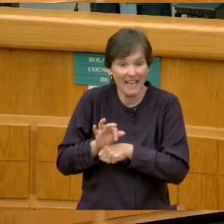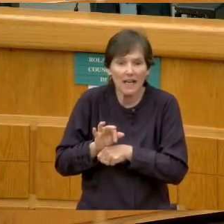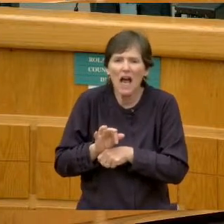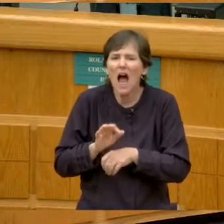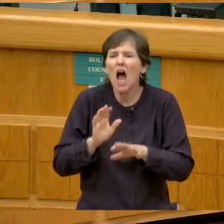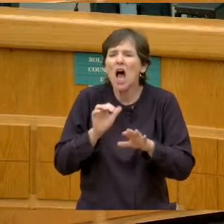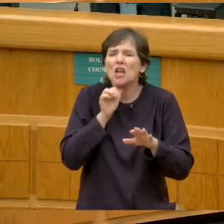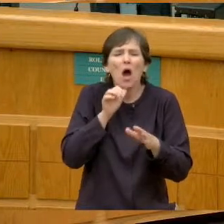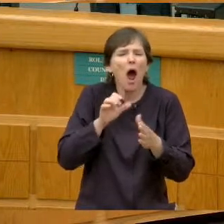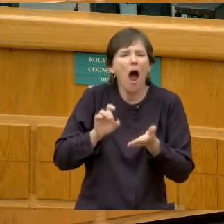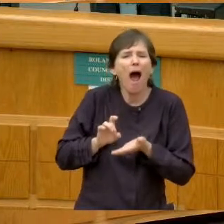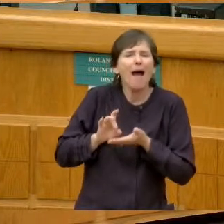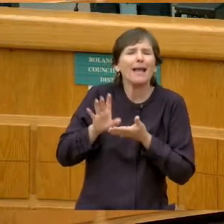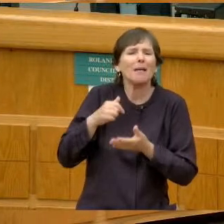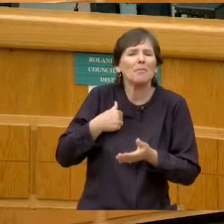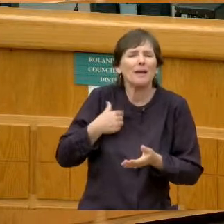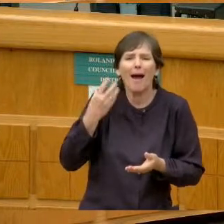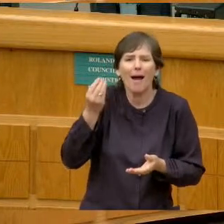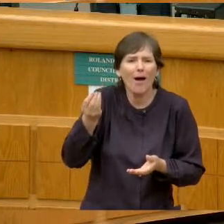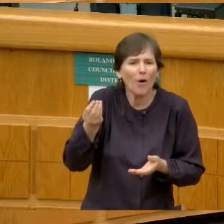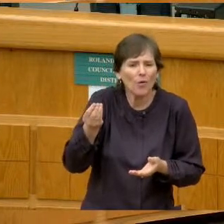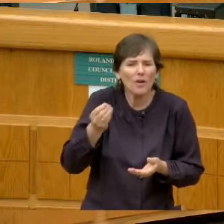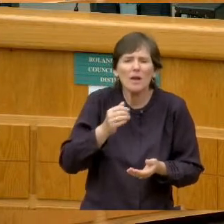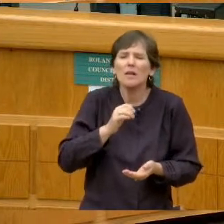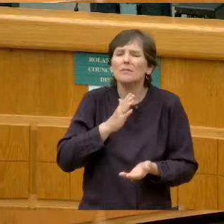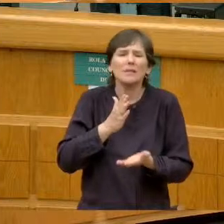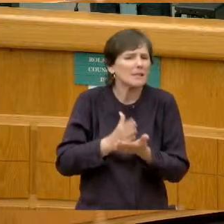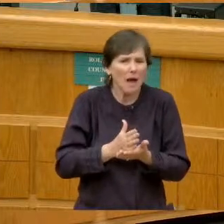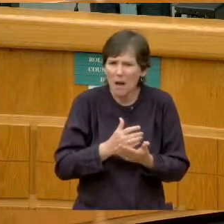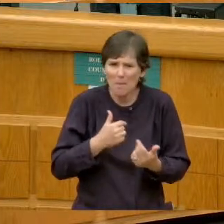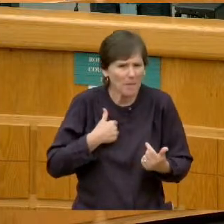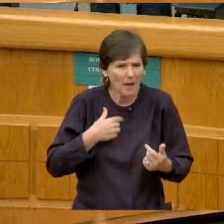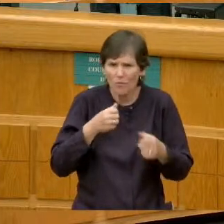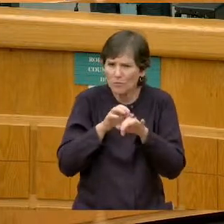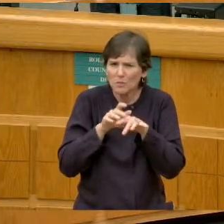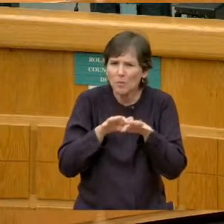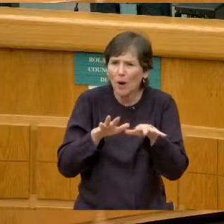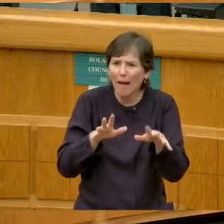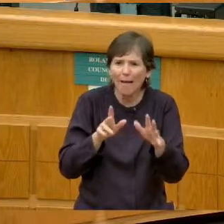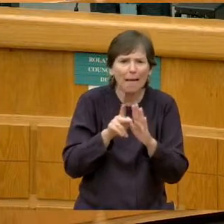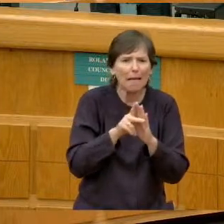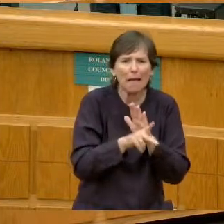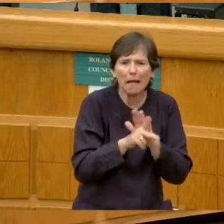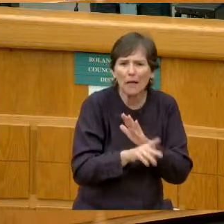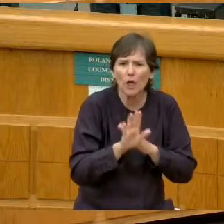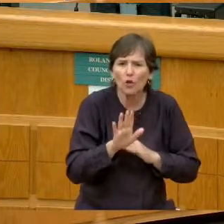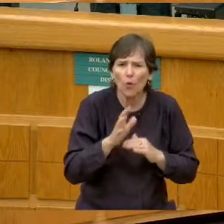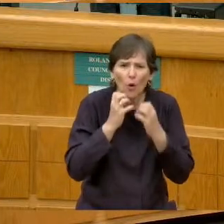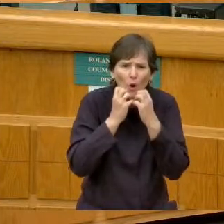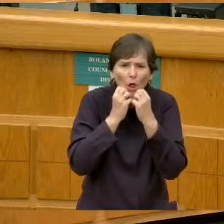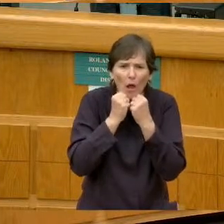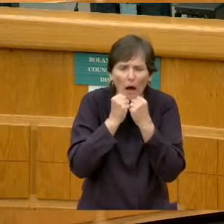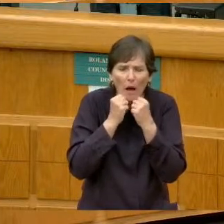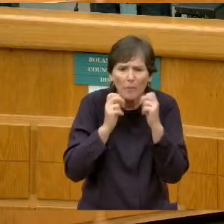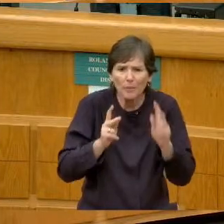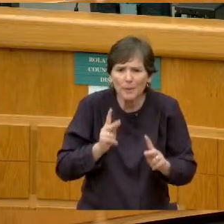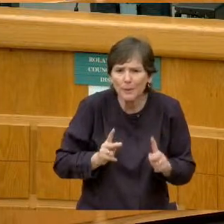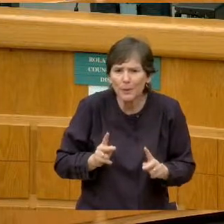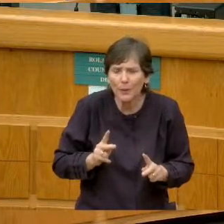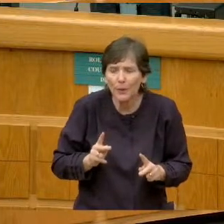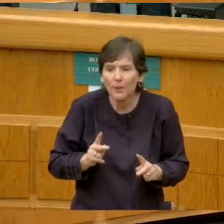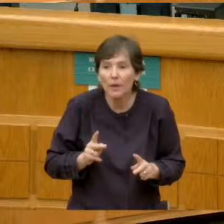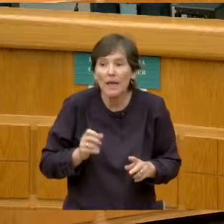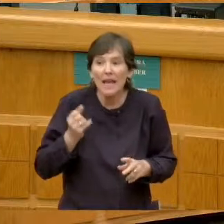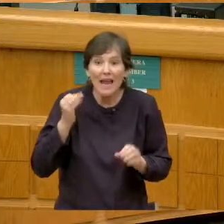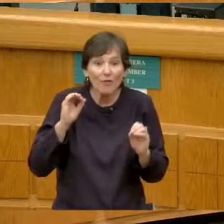of Nueces County. Don't stop me from spreading or from killing any more of your loved ones. In the absence of a vaccine